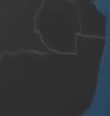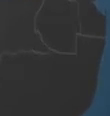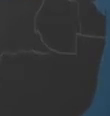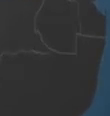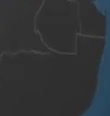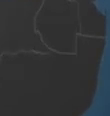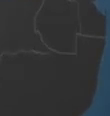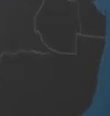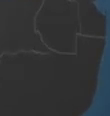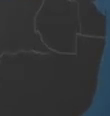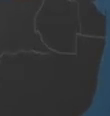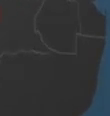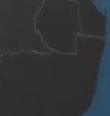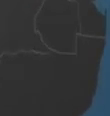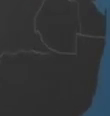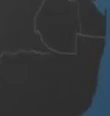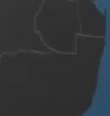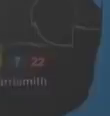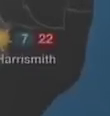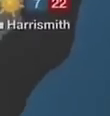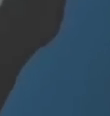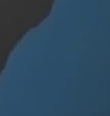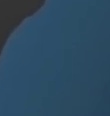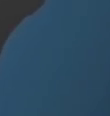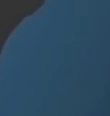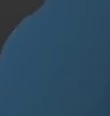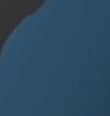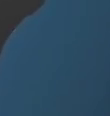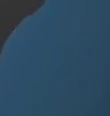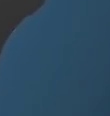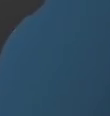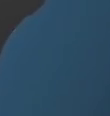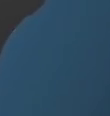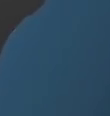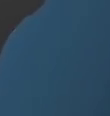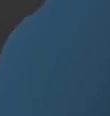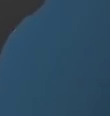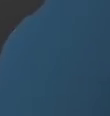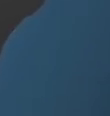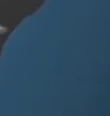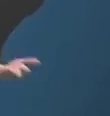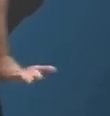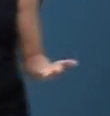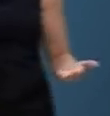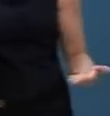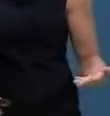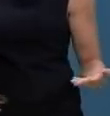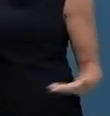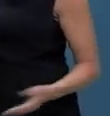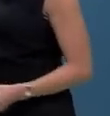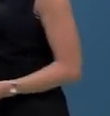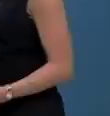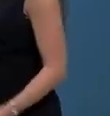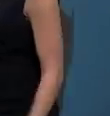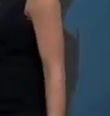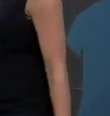see dry weather and sunny conditions into northwest, Mahikeng at 27, Bloemfontein with a mild afternoon and a chilly start to the day for